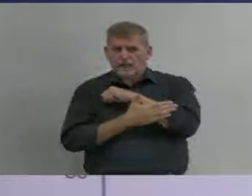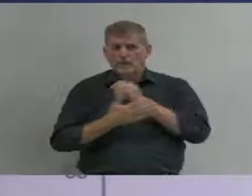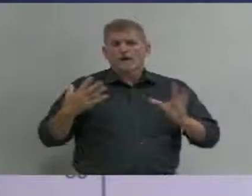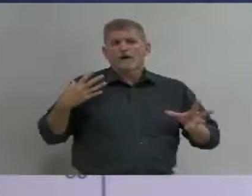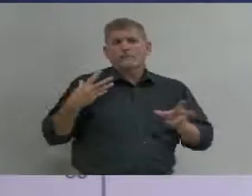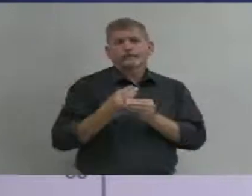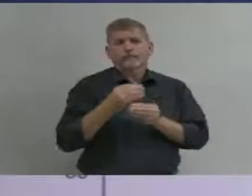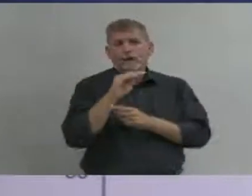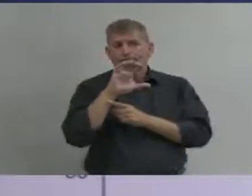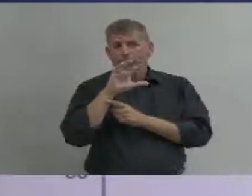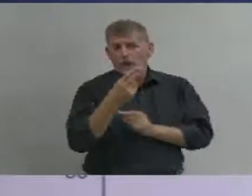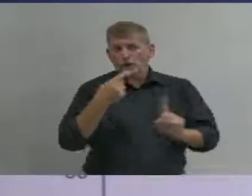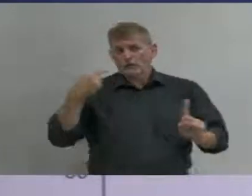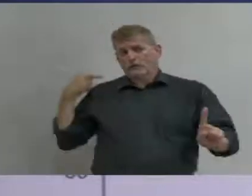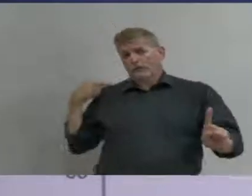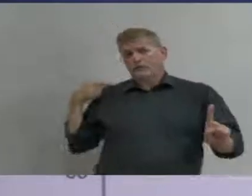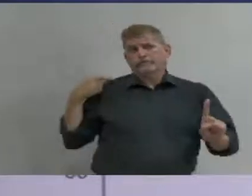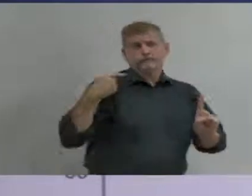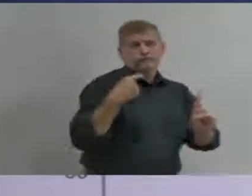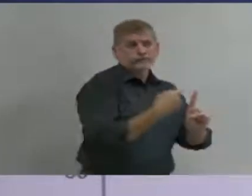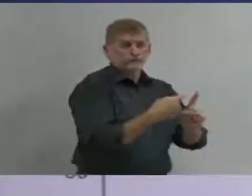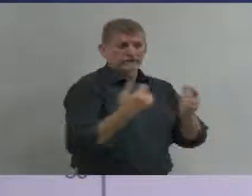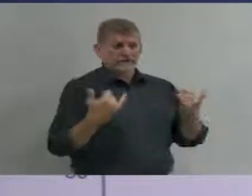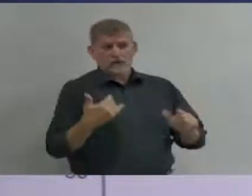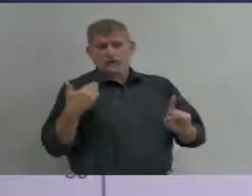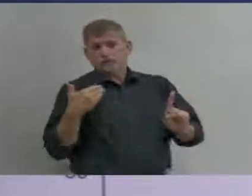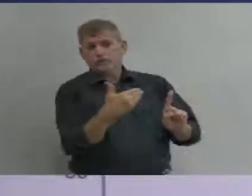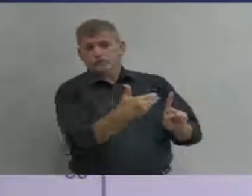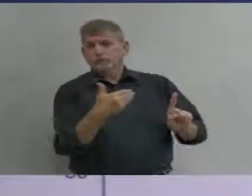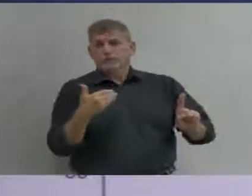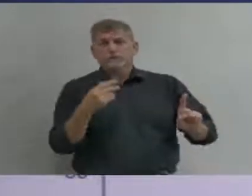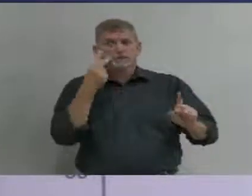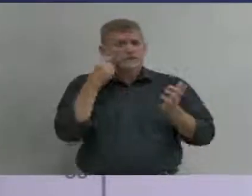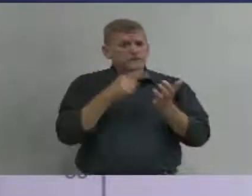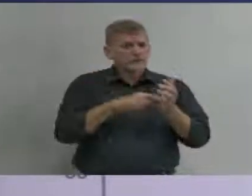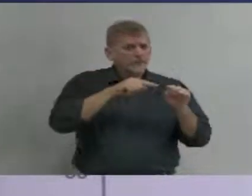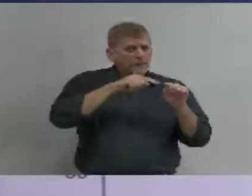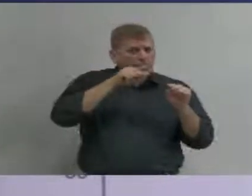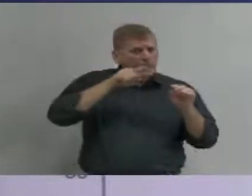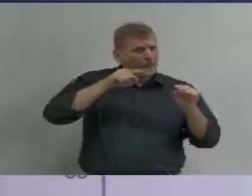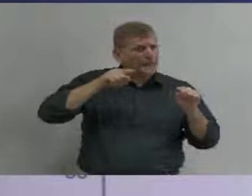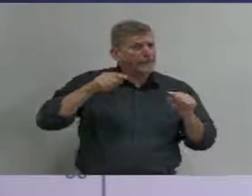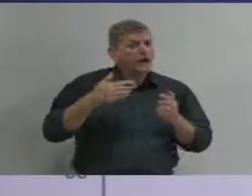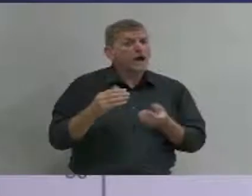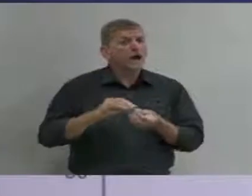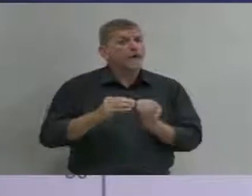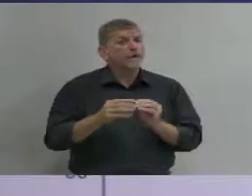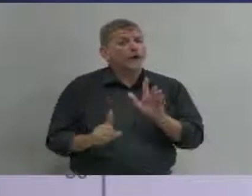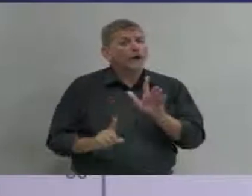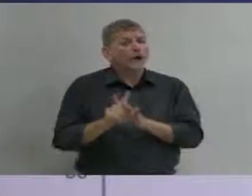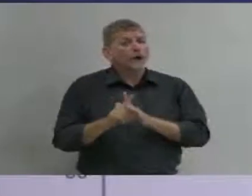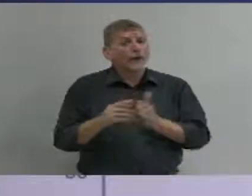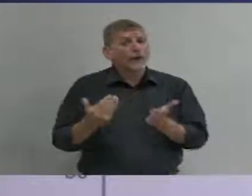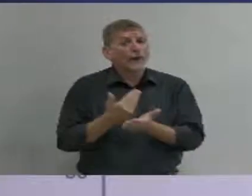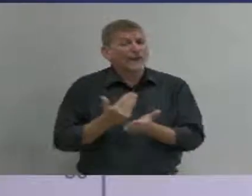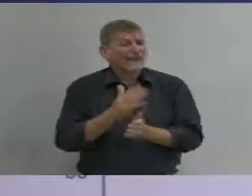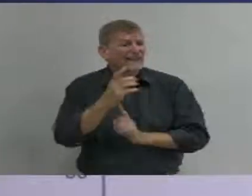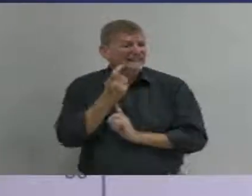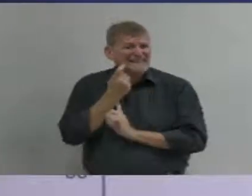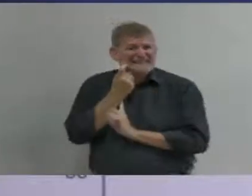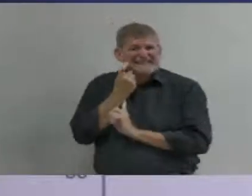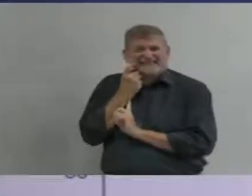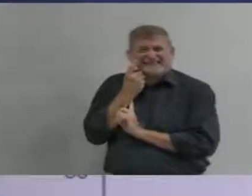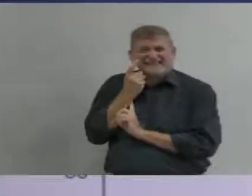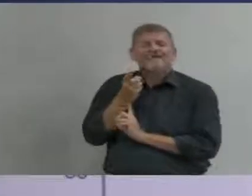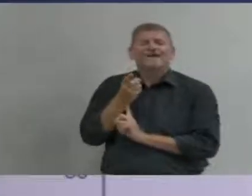the pandemic began. As you can see, our number of new cases recently has significantly